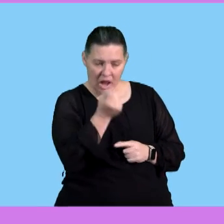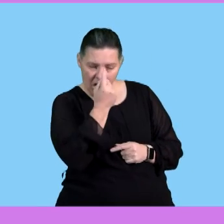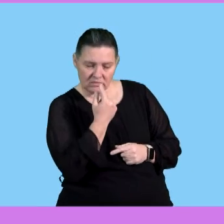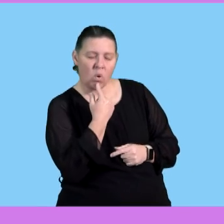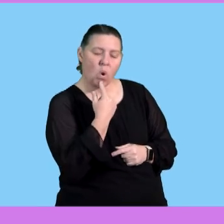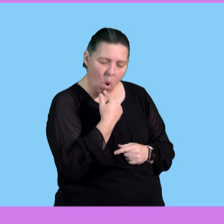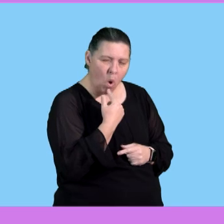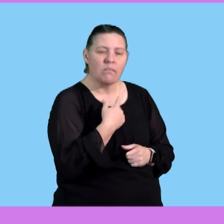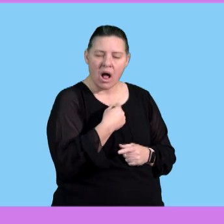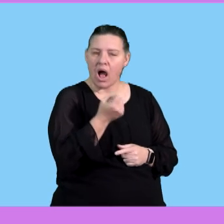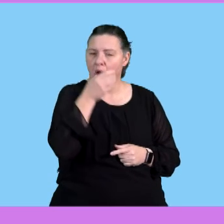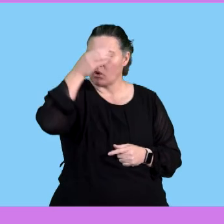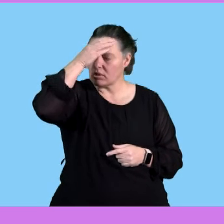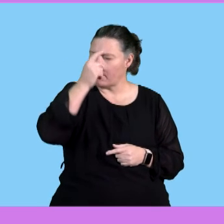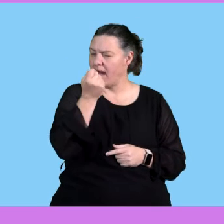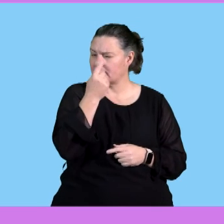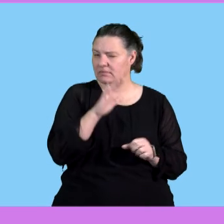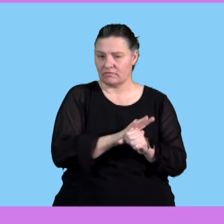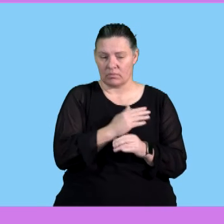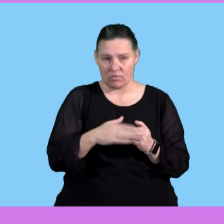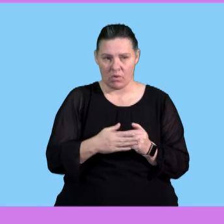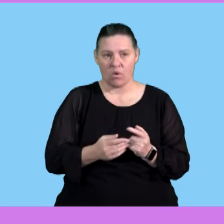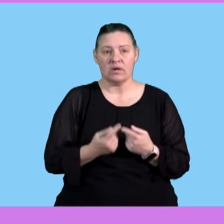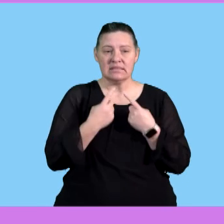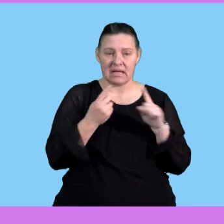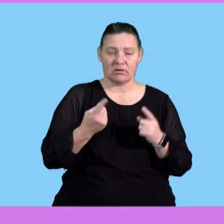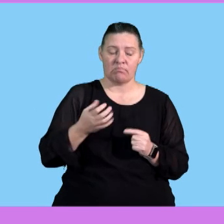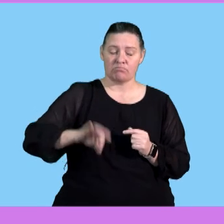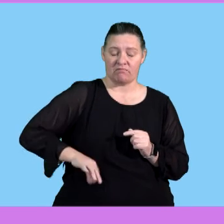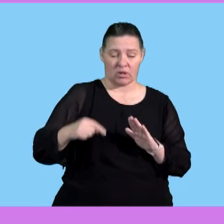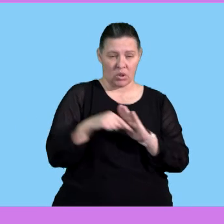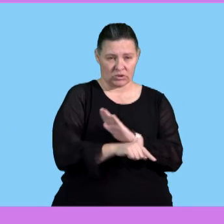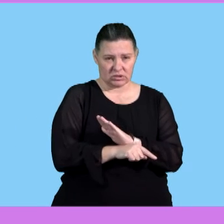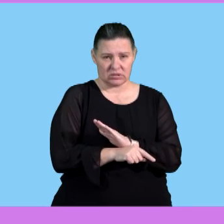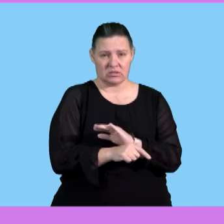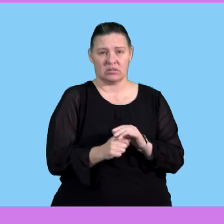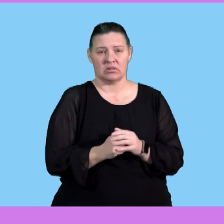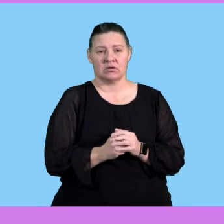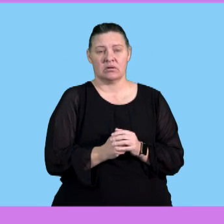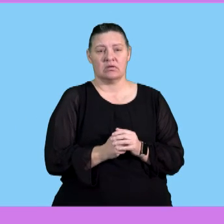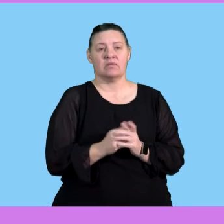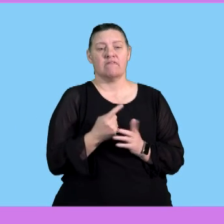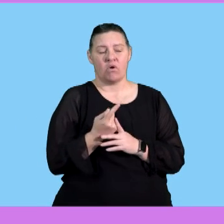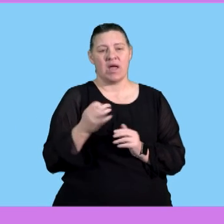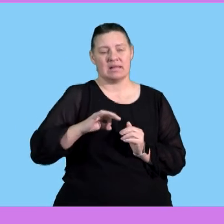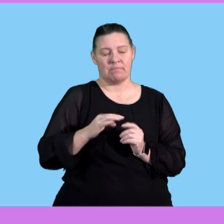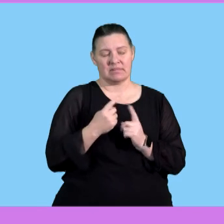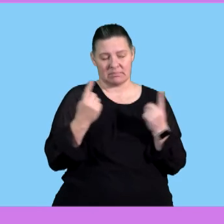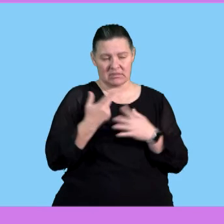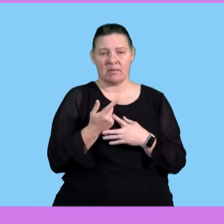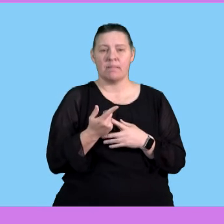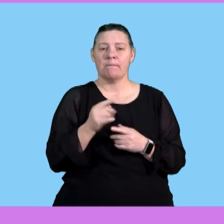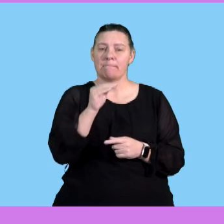can help you make sense of certain concepts. A statement of profit and loss, the other name for an income